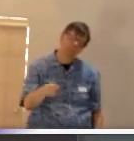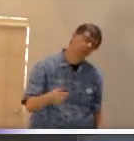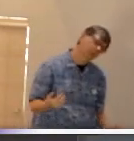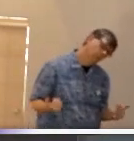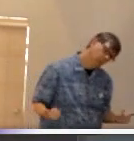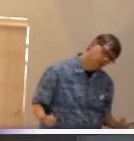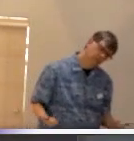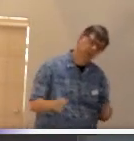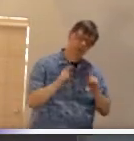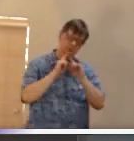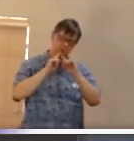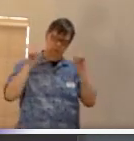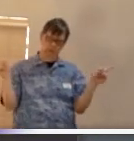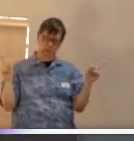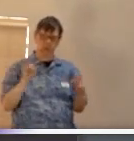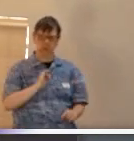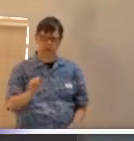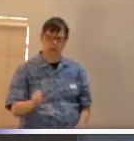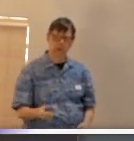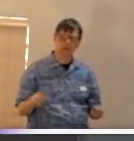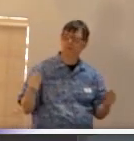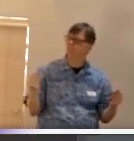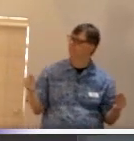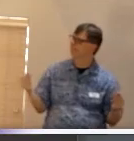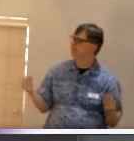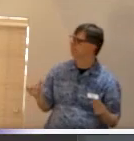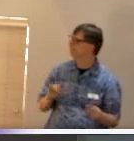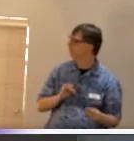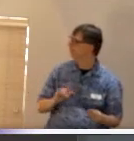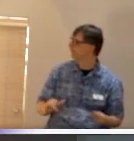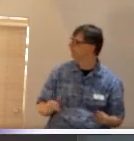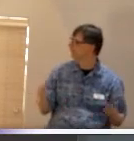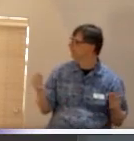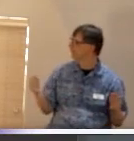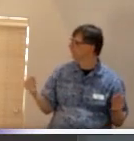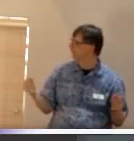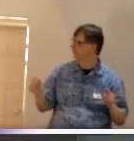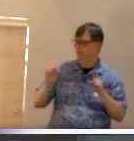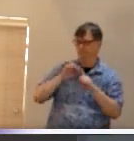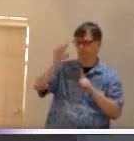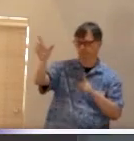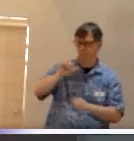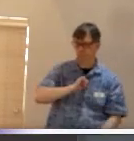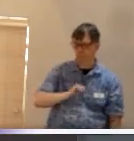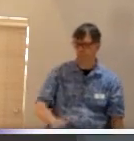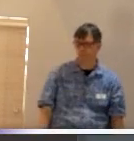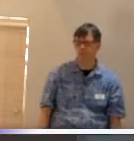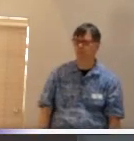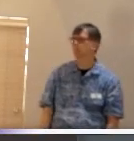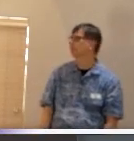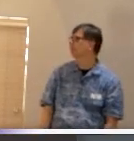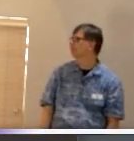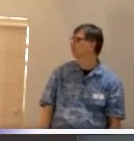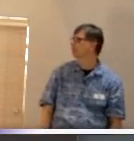say it different. Passive, I am wealthy. Active, wealth chooses me. You see,